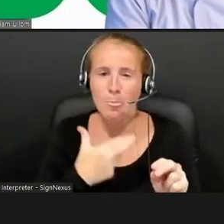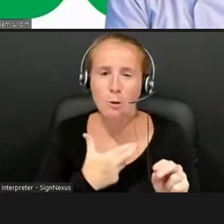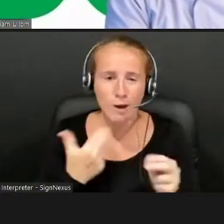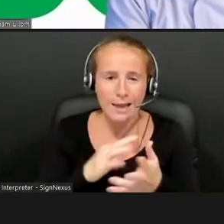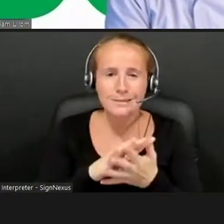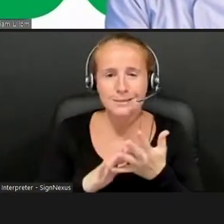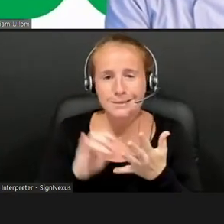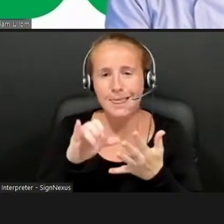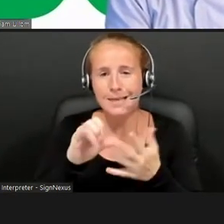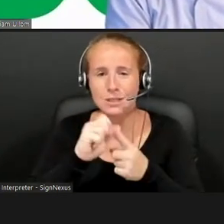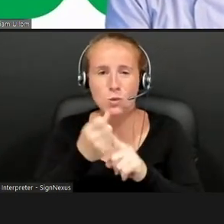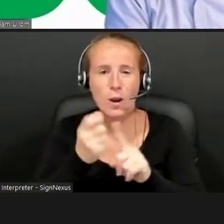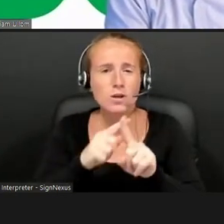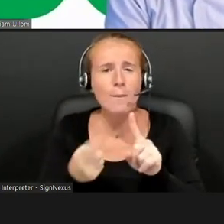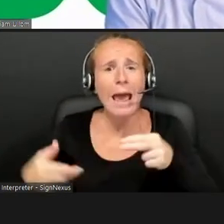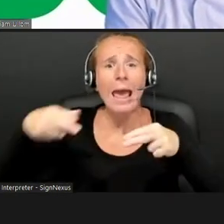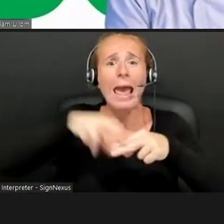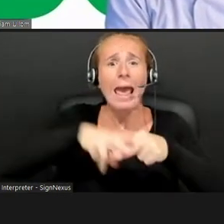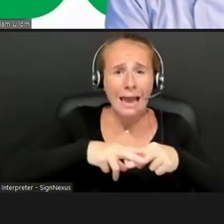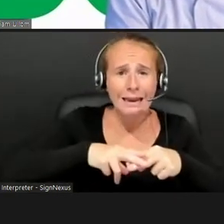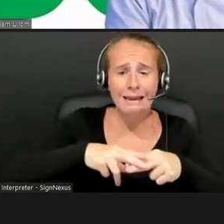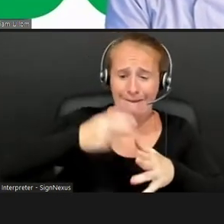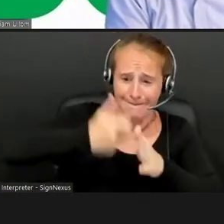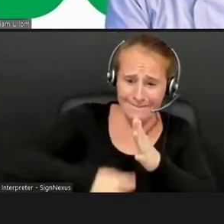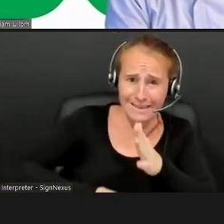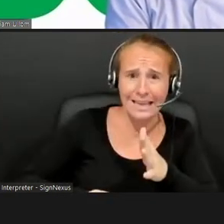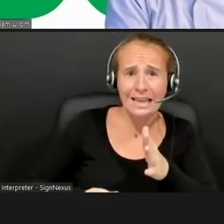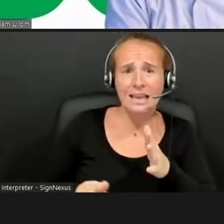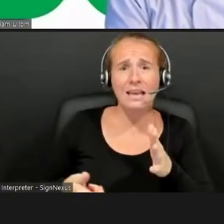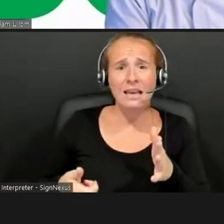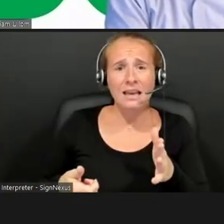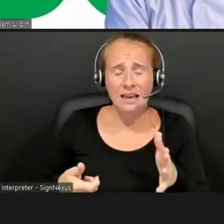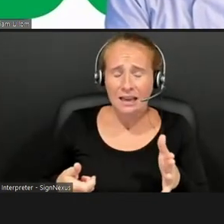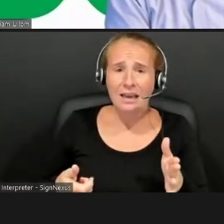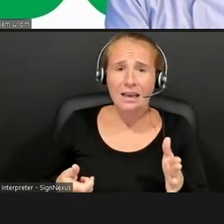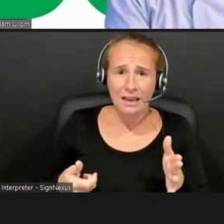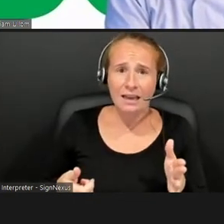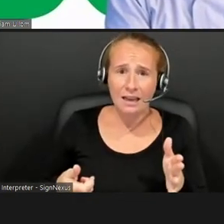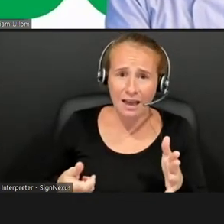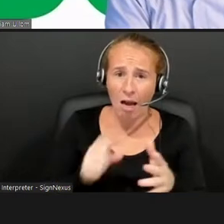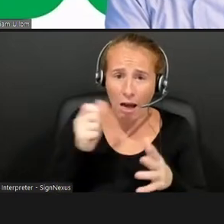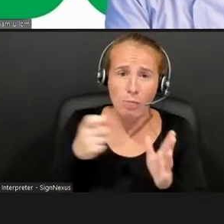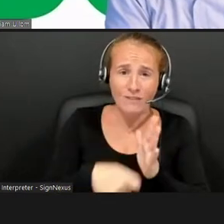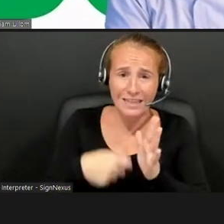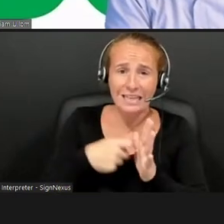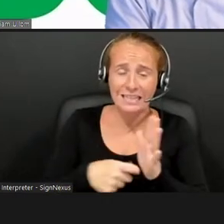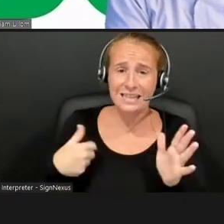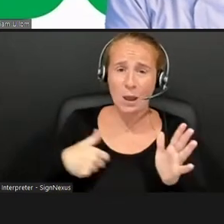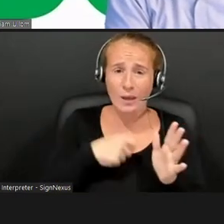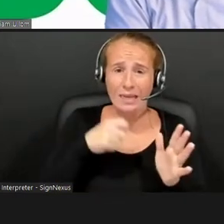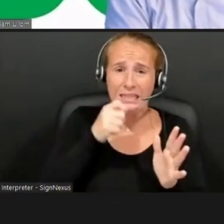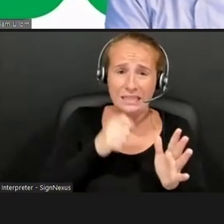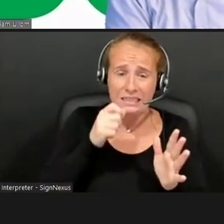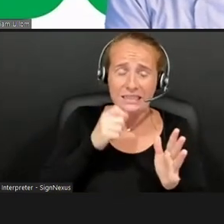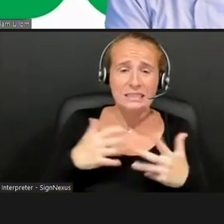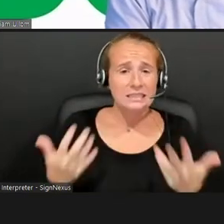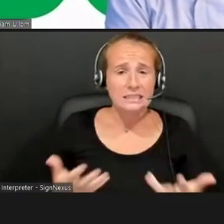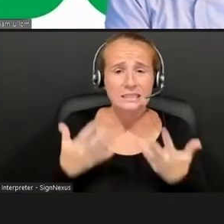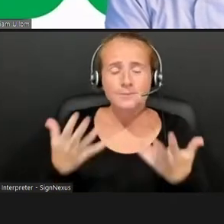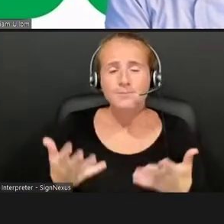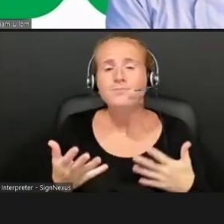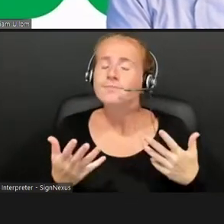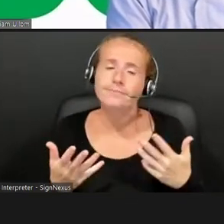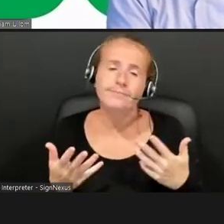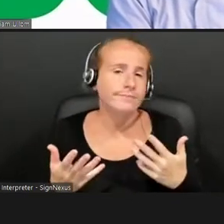of situation so adding an additional fee on top of the already excessive excessive fees that drivers already deal with including the levels of insurance